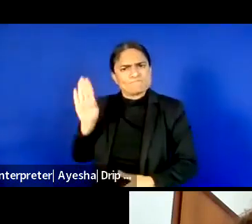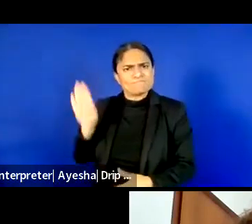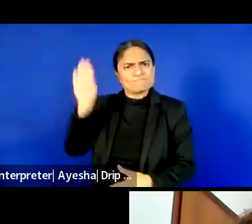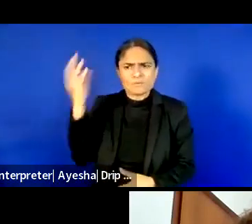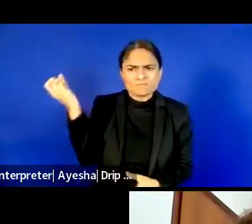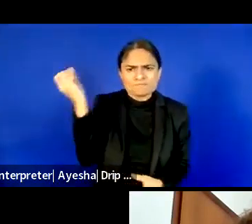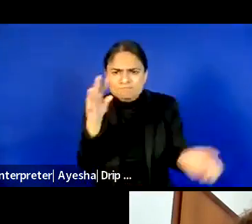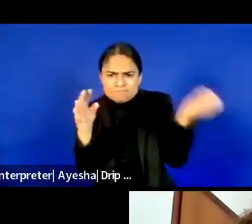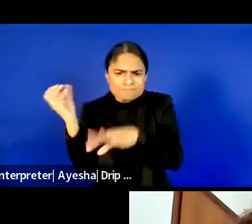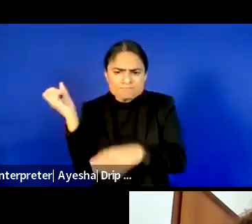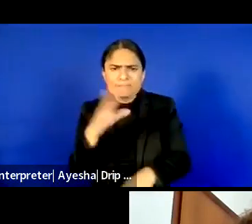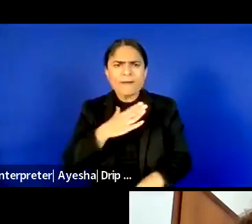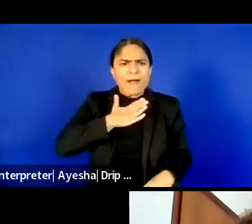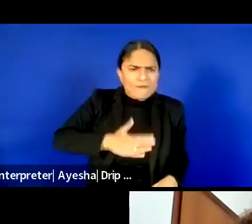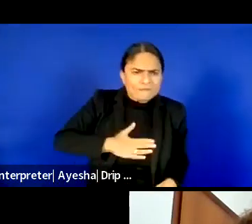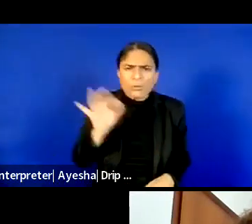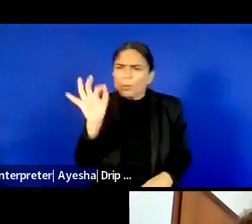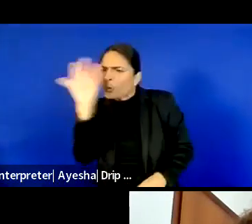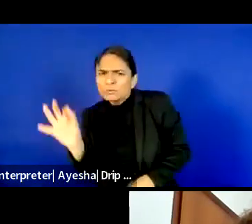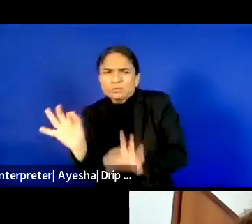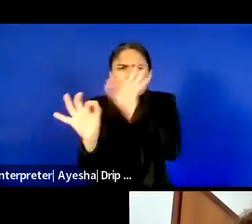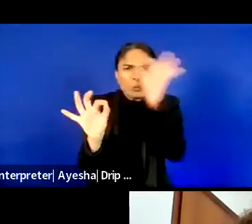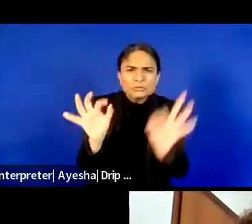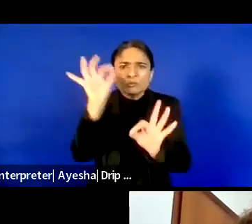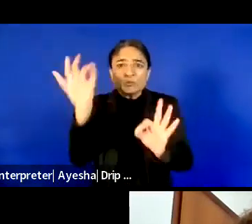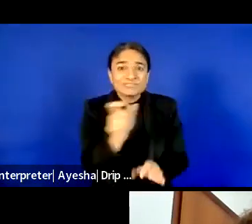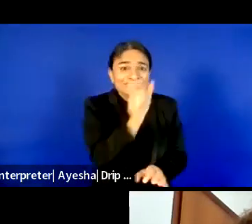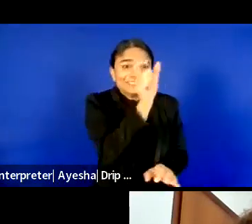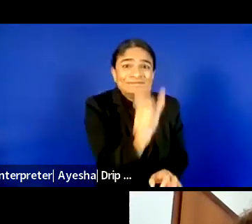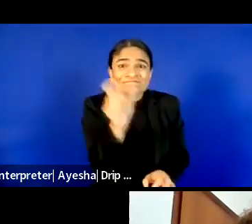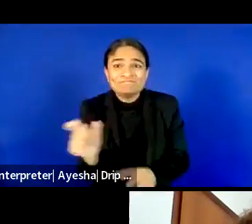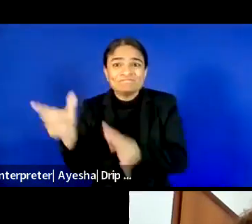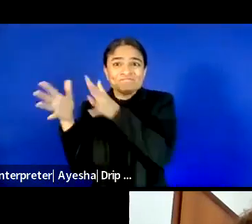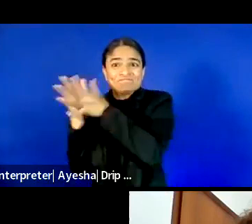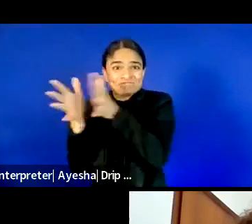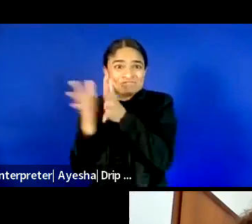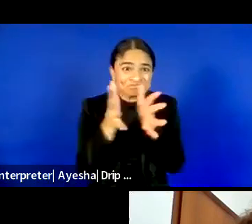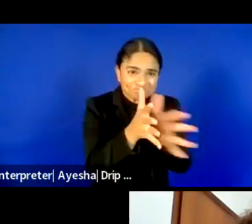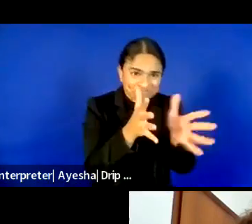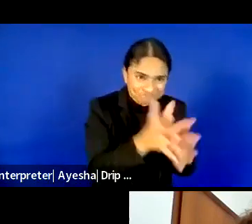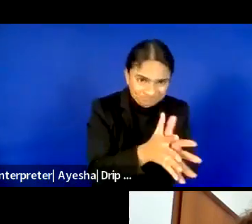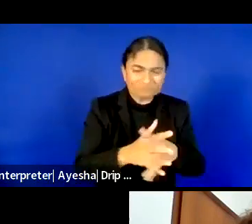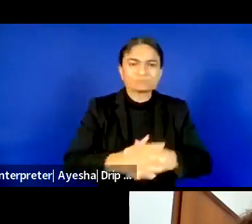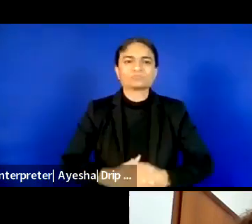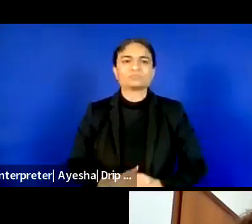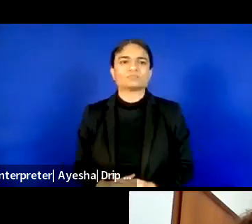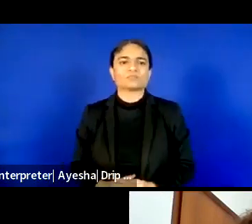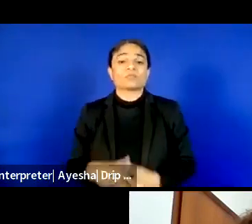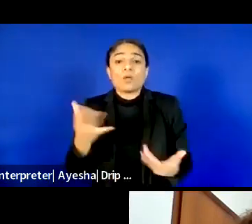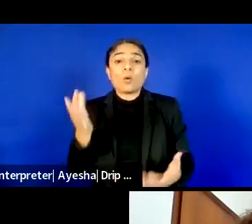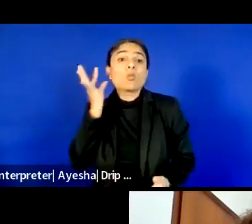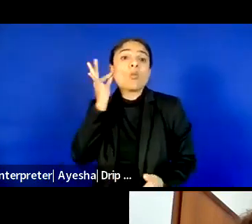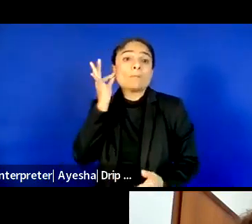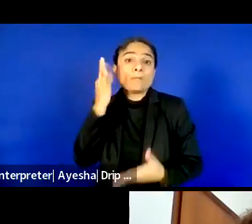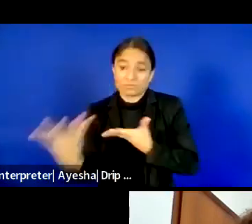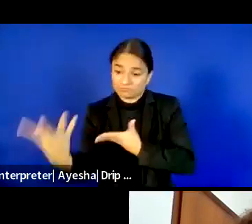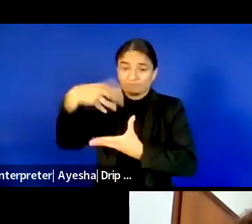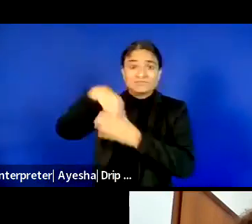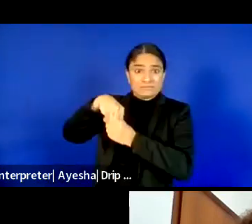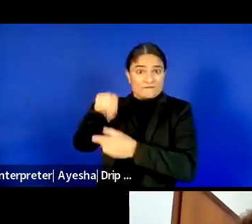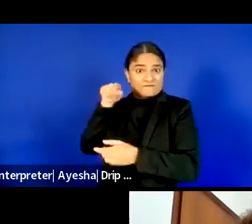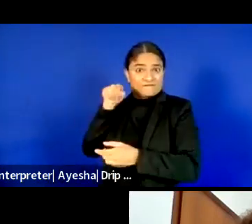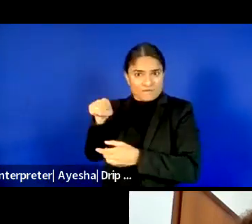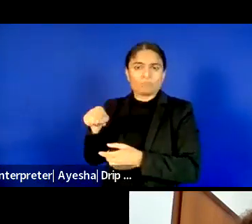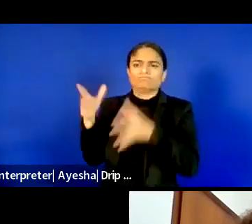Equality members today, as well as for Women Deliver and the other folks who are participating in the room.